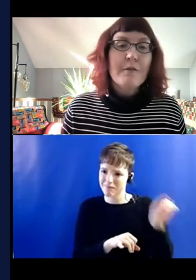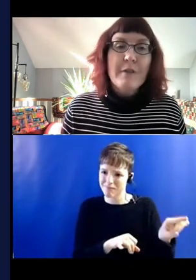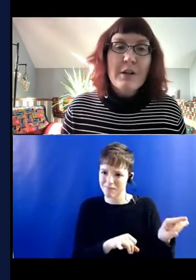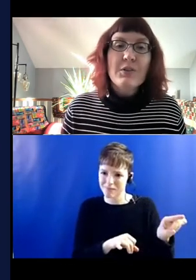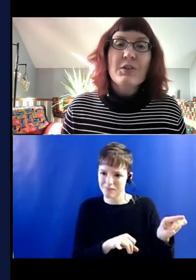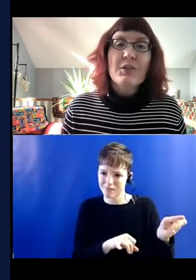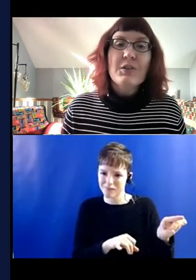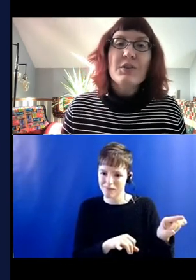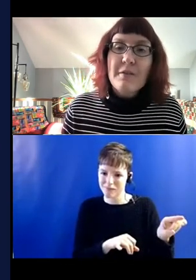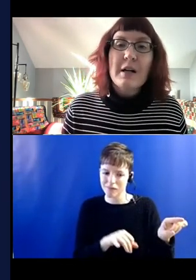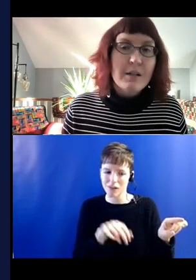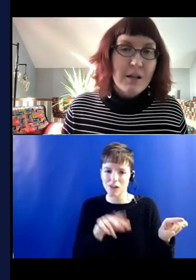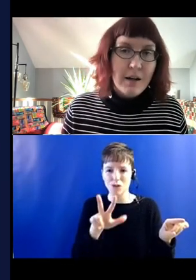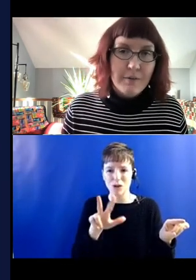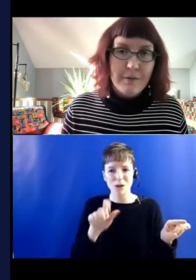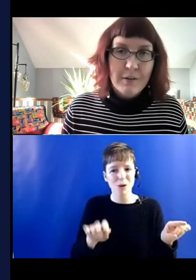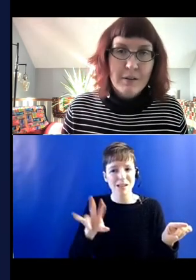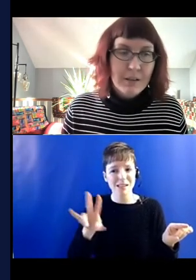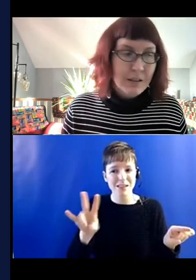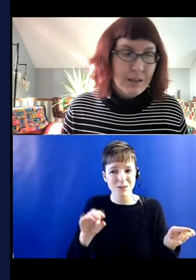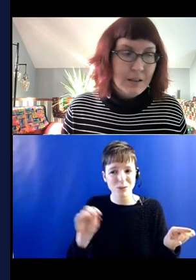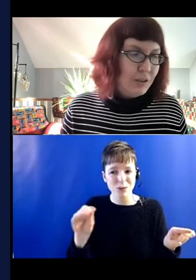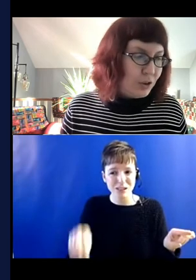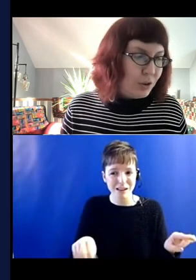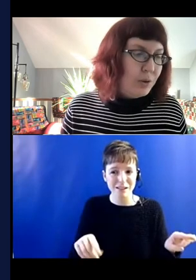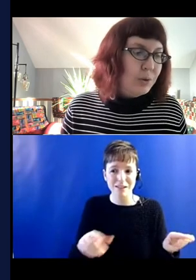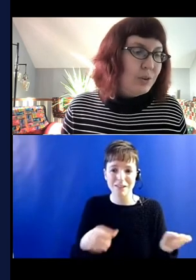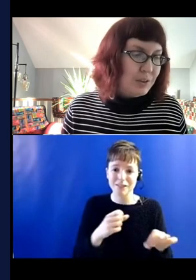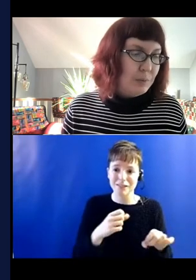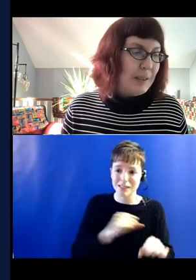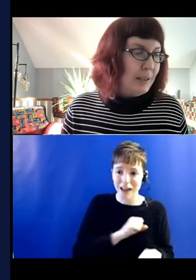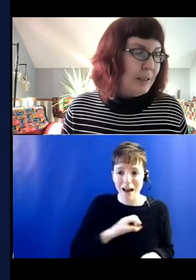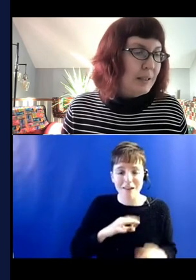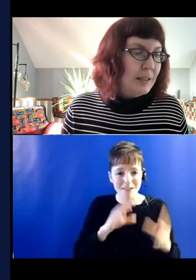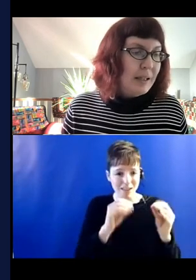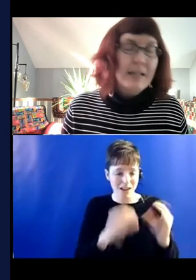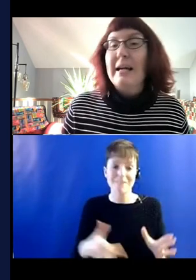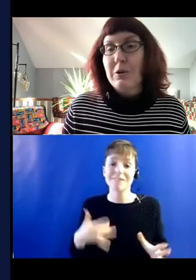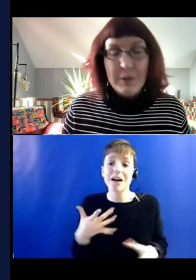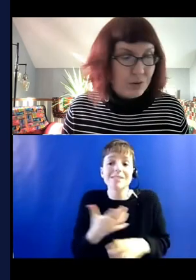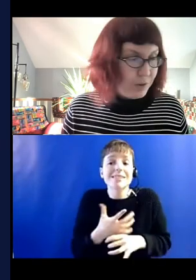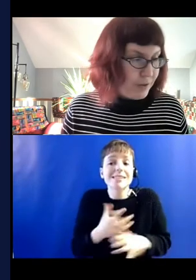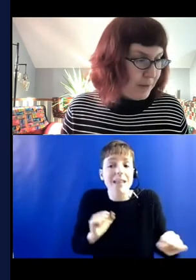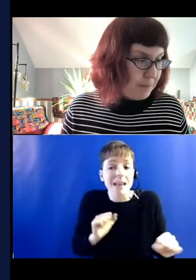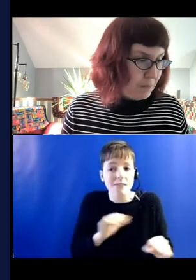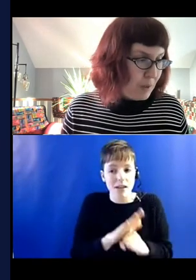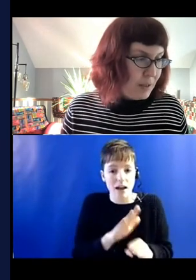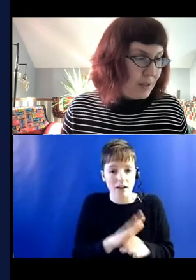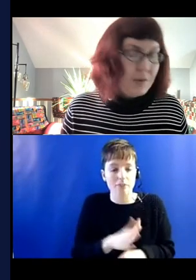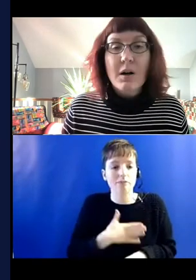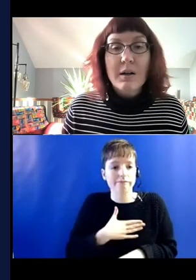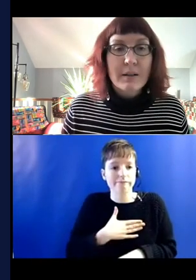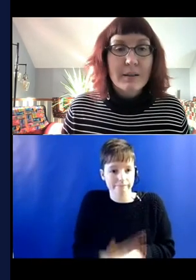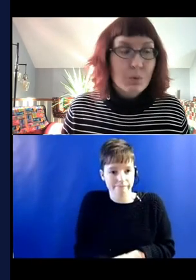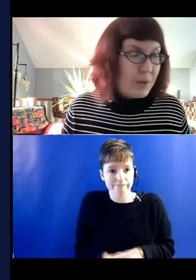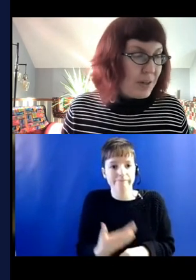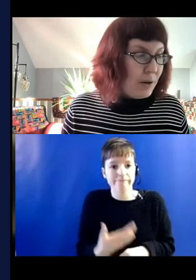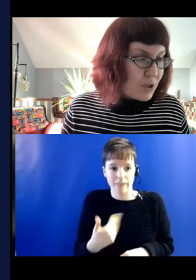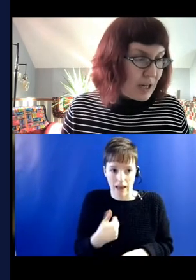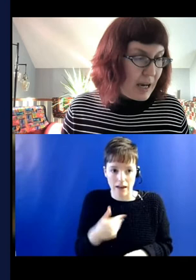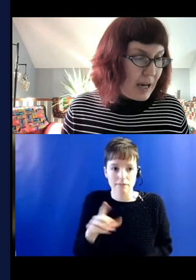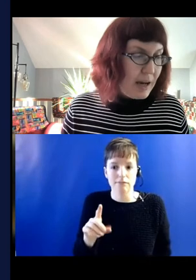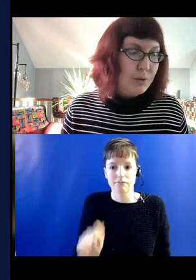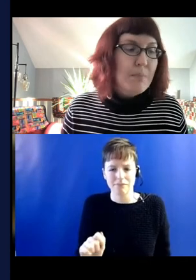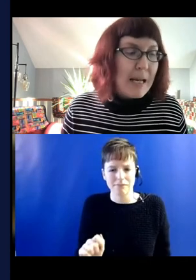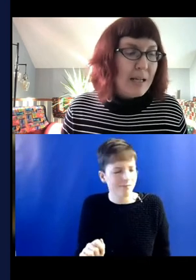staff felt safe enough to disclose disability in an equity survey. There are,